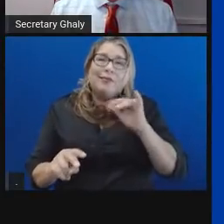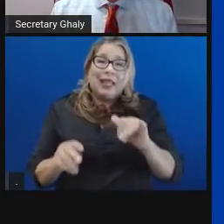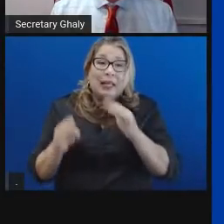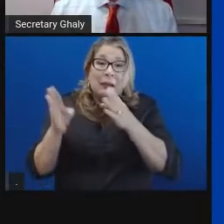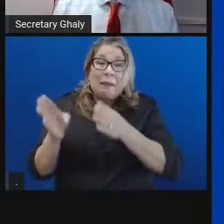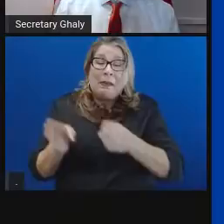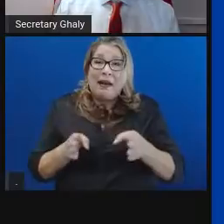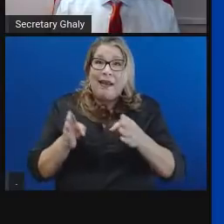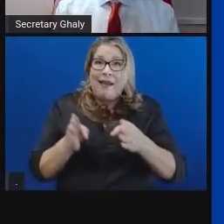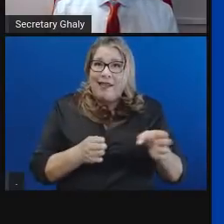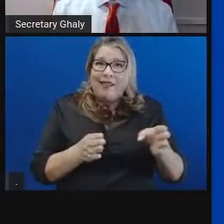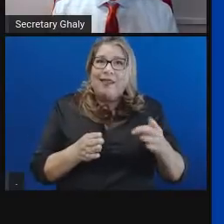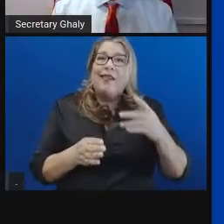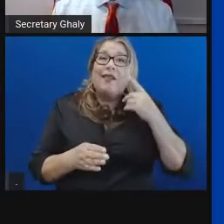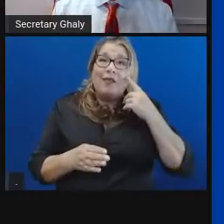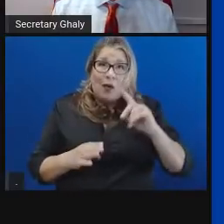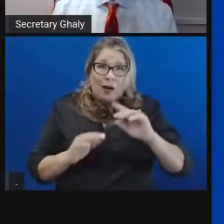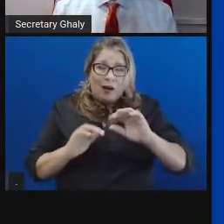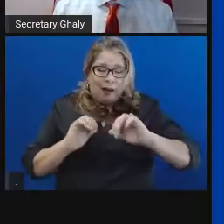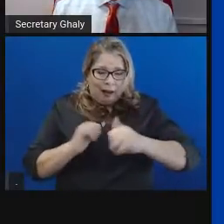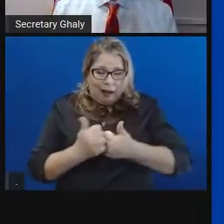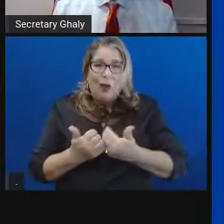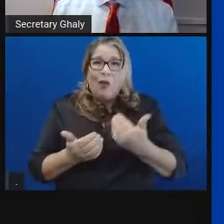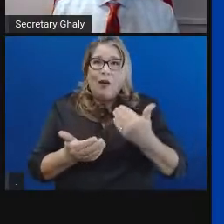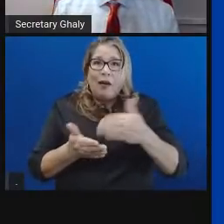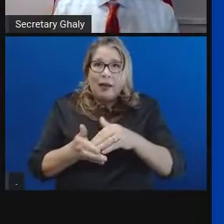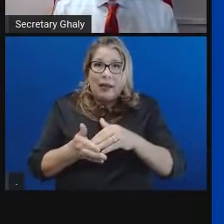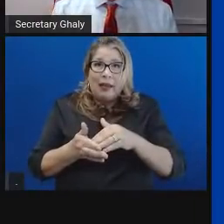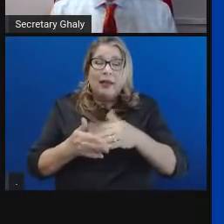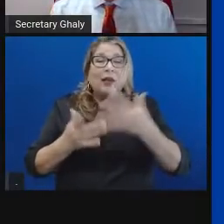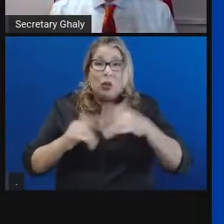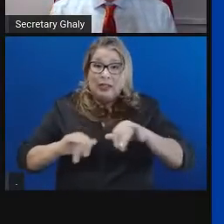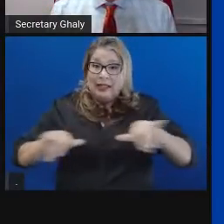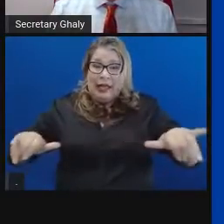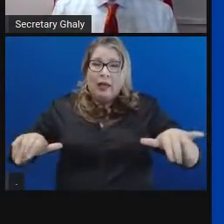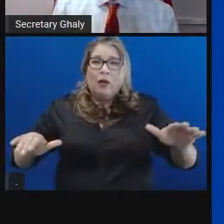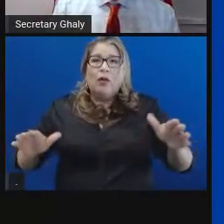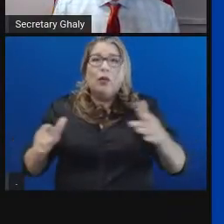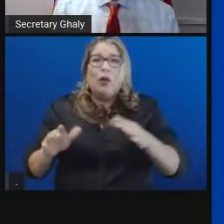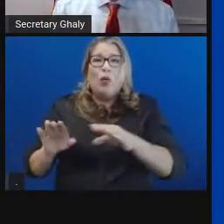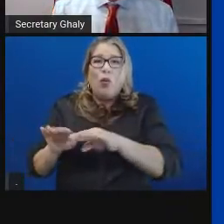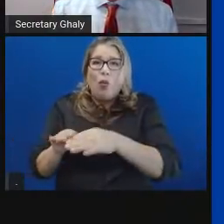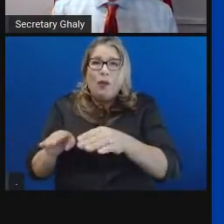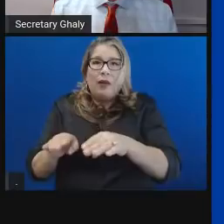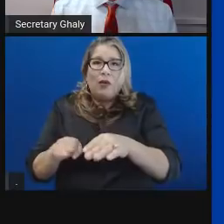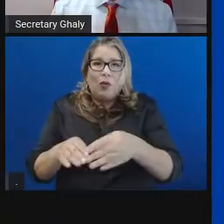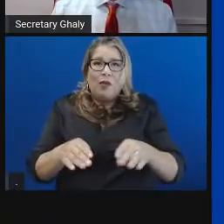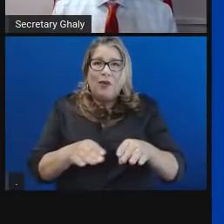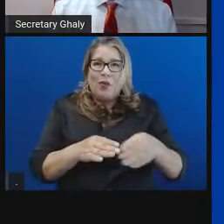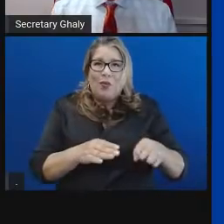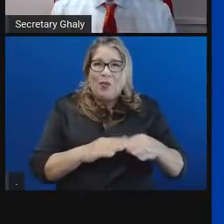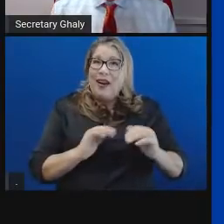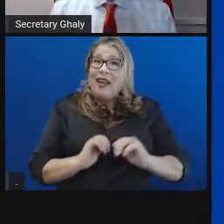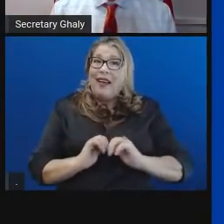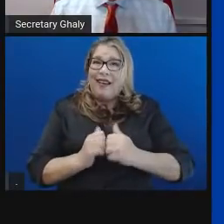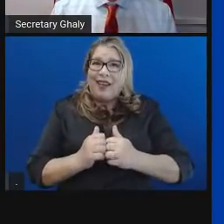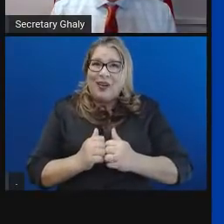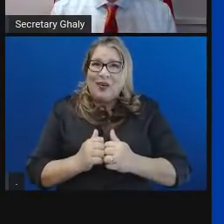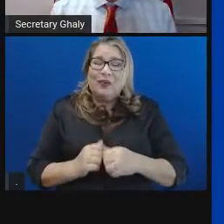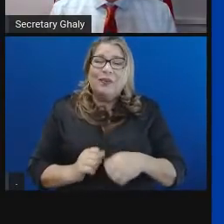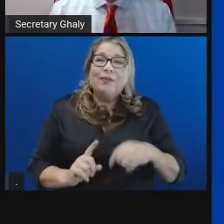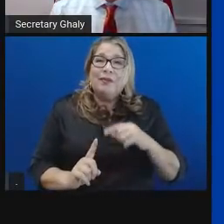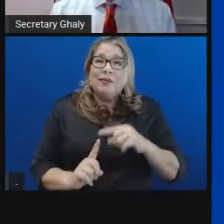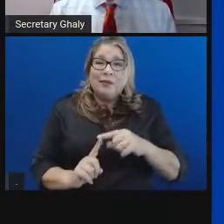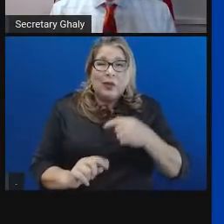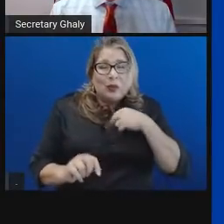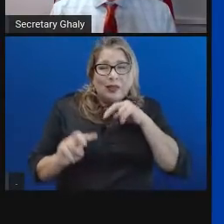counties through a reopening process that's based on a couple of important factors, the transmission rate, that